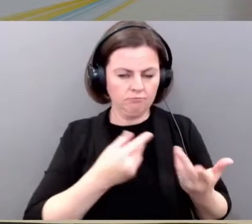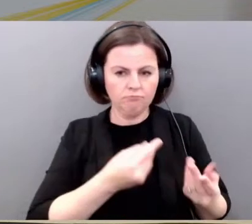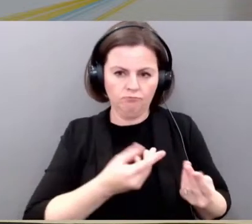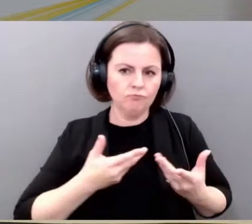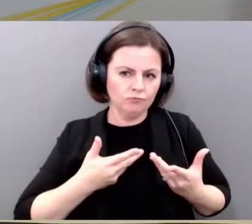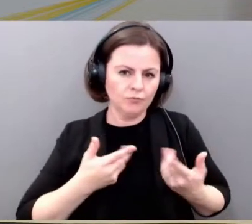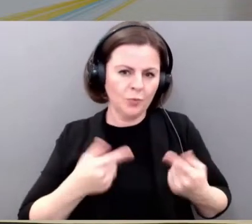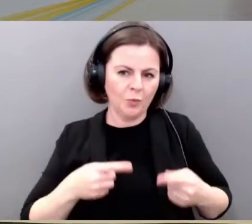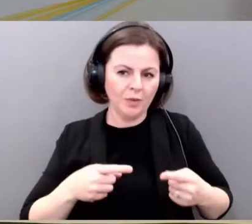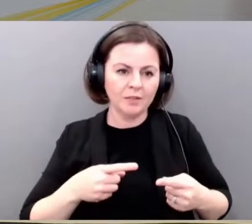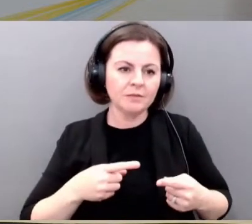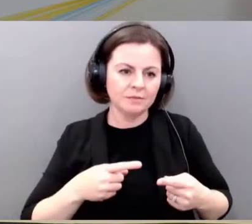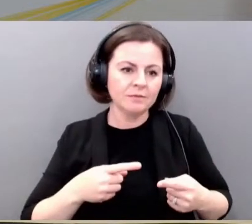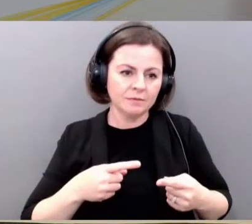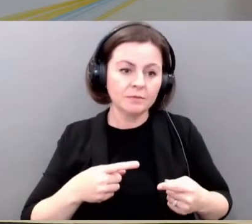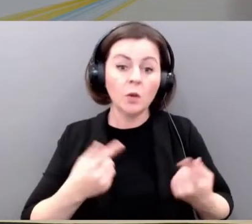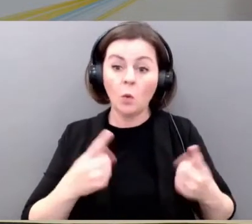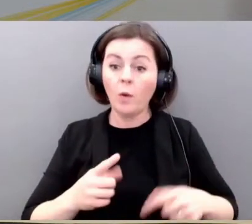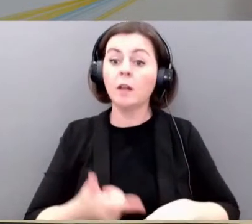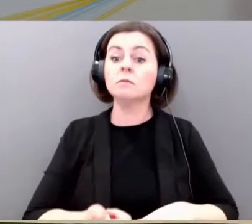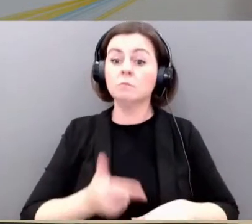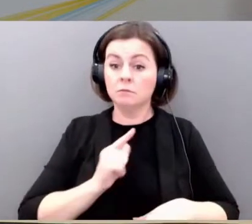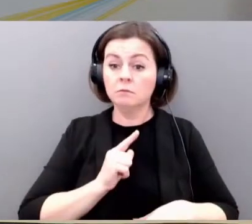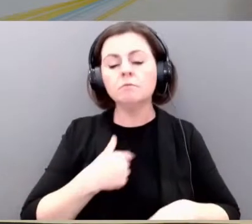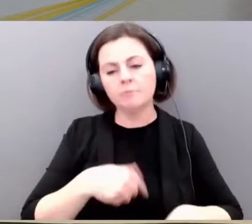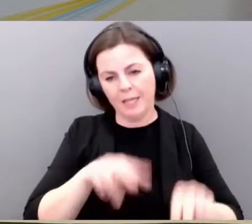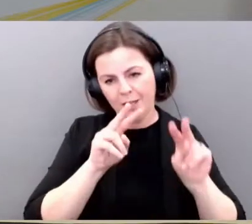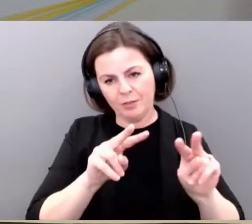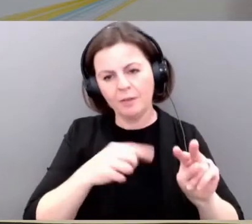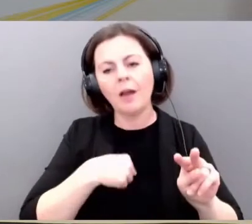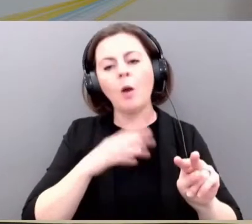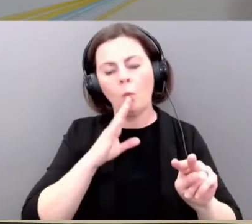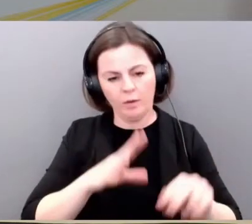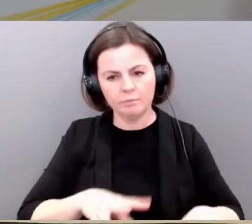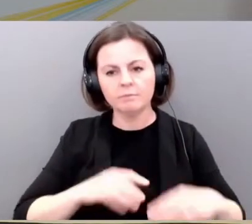when my turn will come, I will look forward to getting this vaccine.